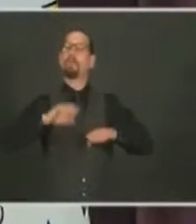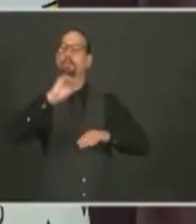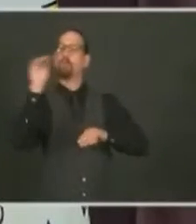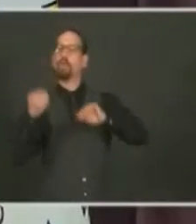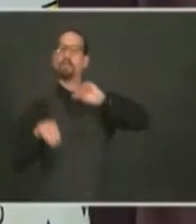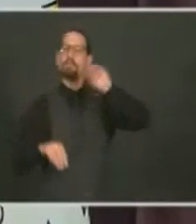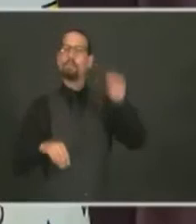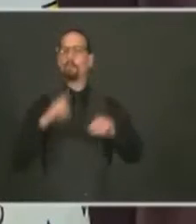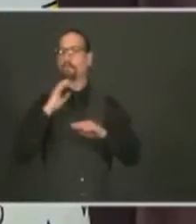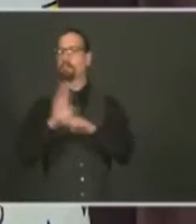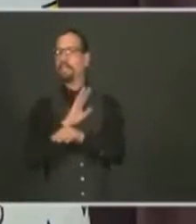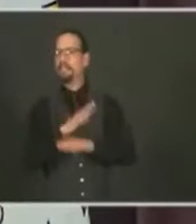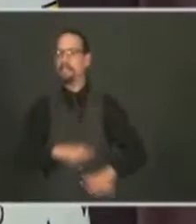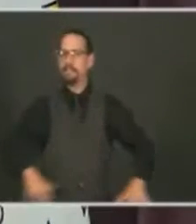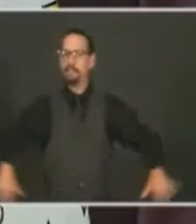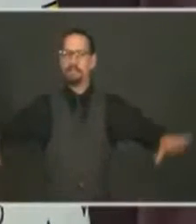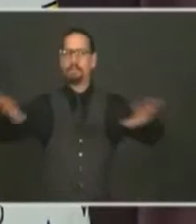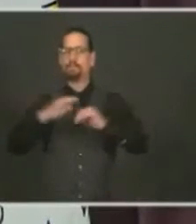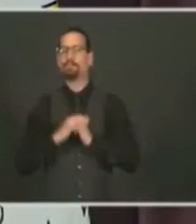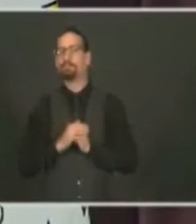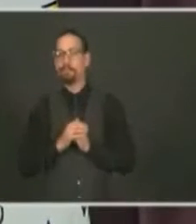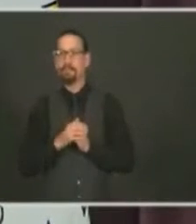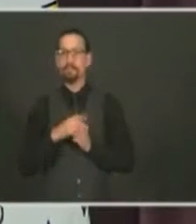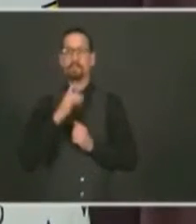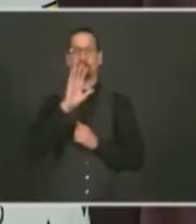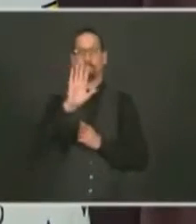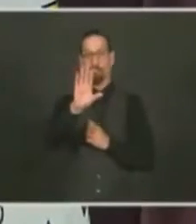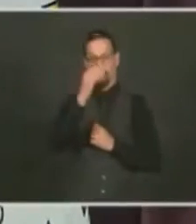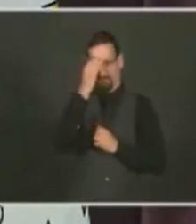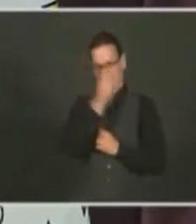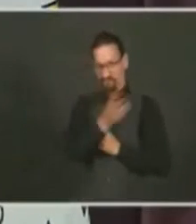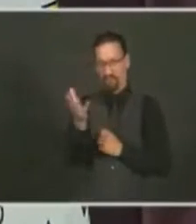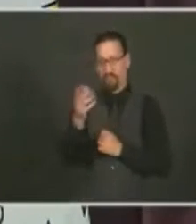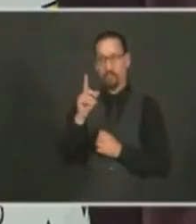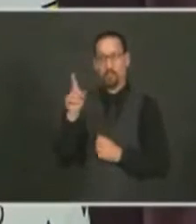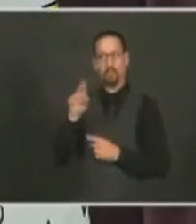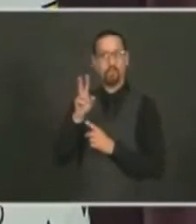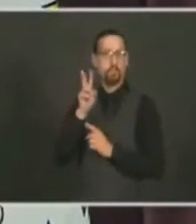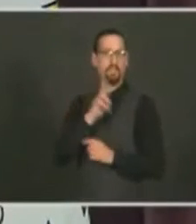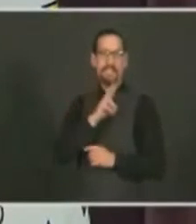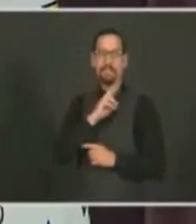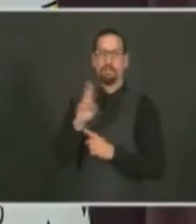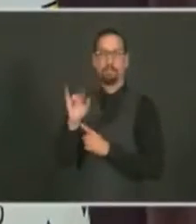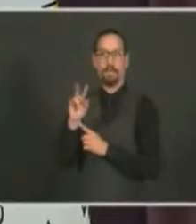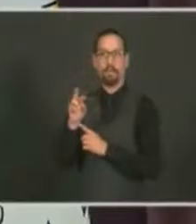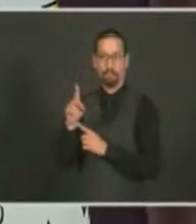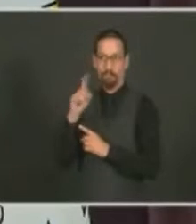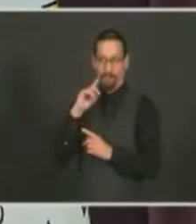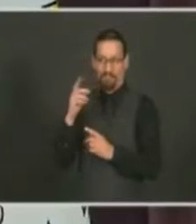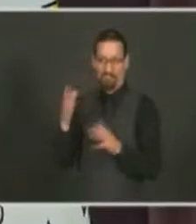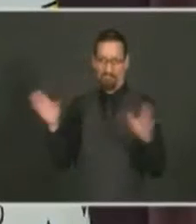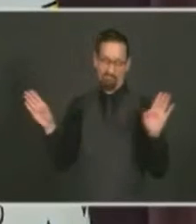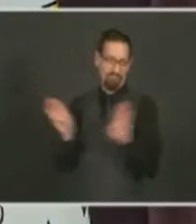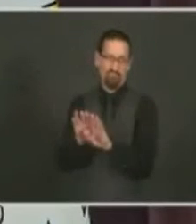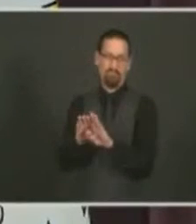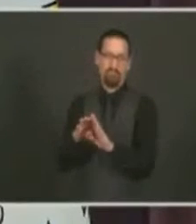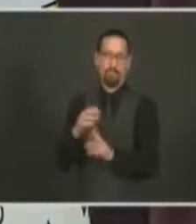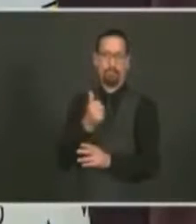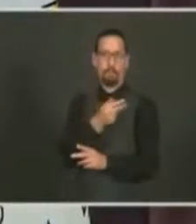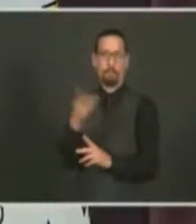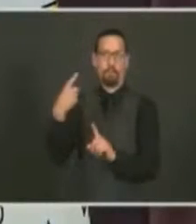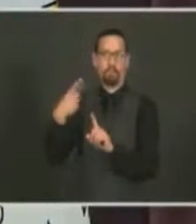So Twin River, as you know, was essentially closed for months, which is, of course, a big hit to the